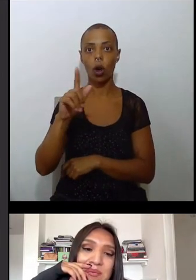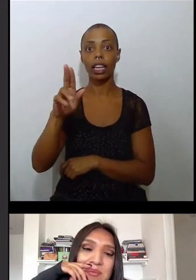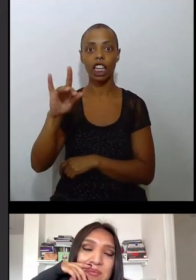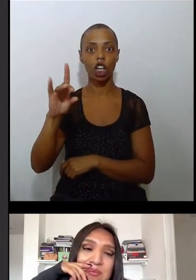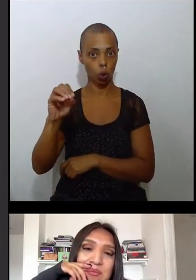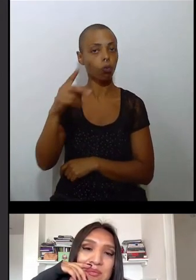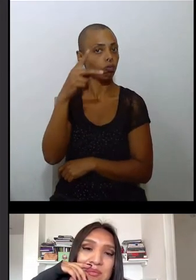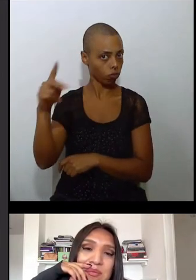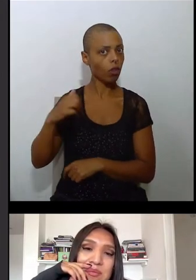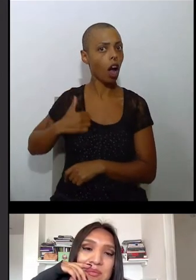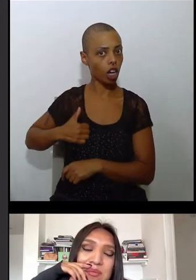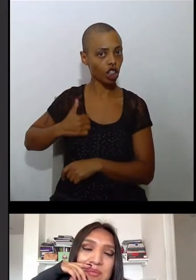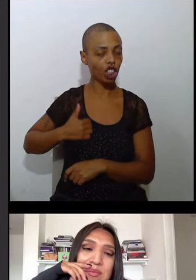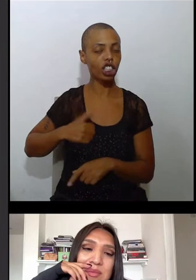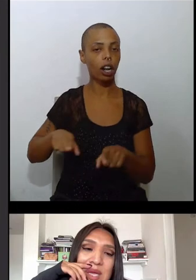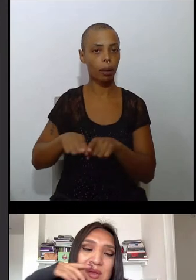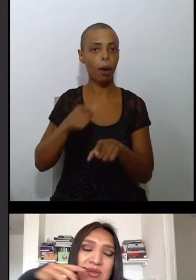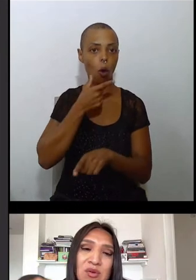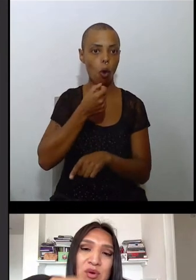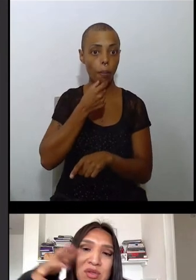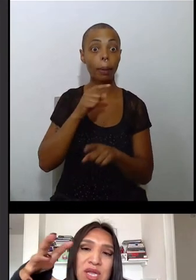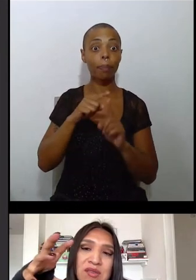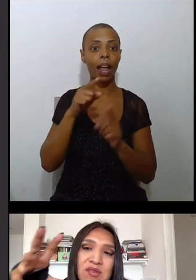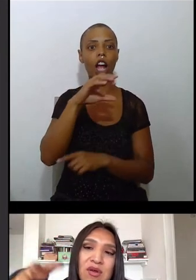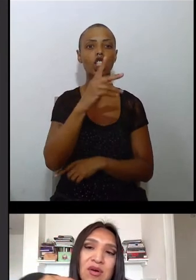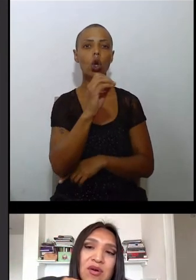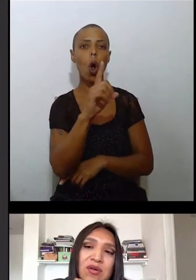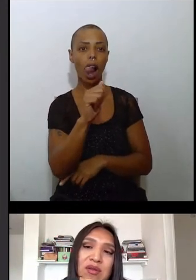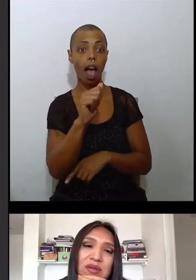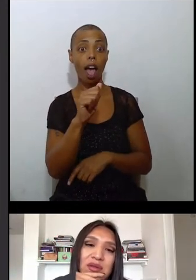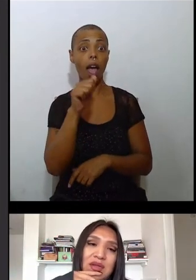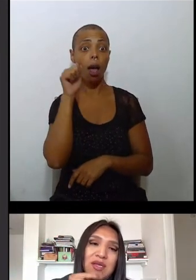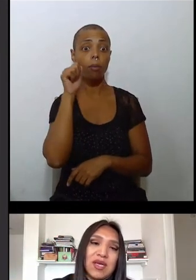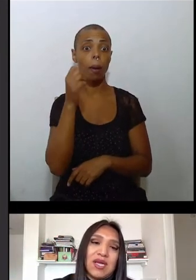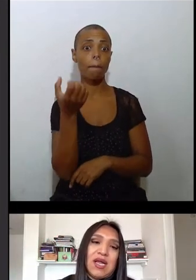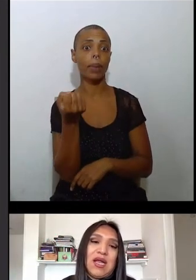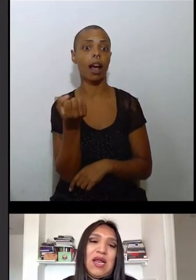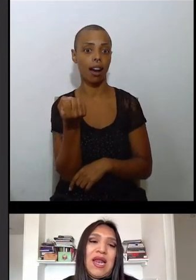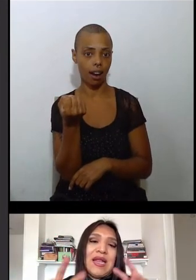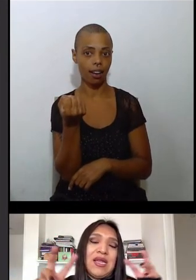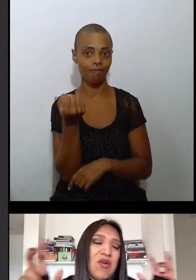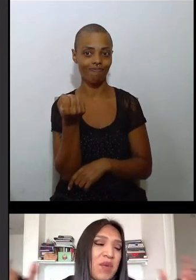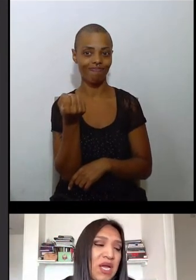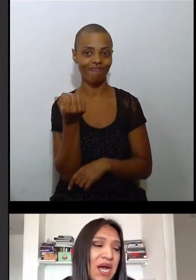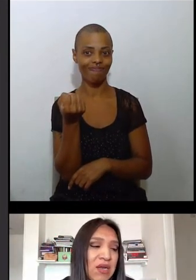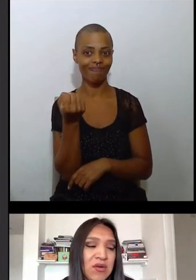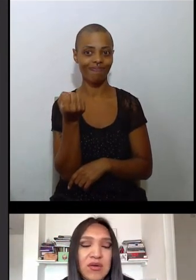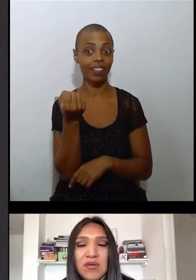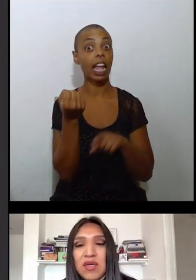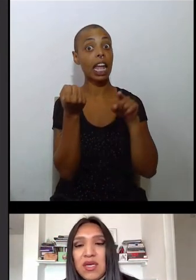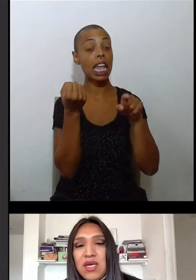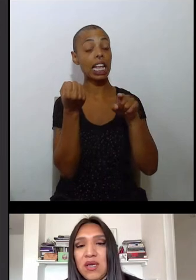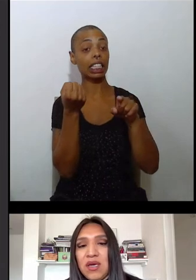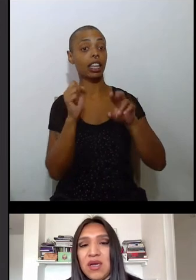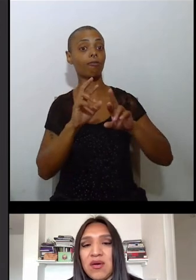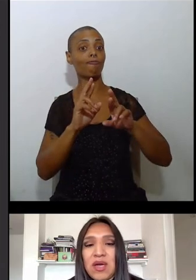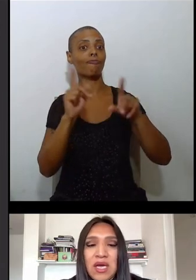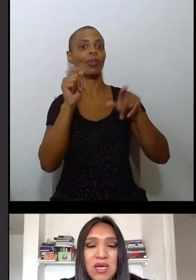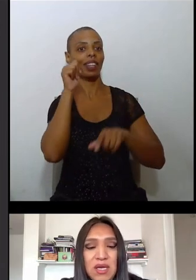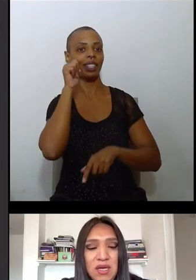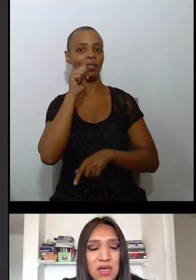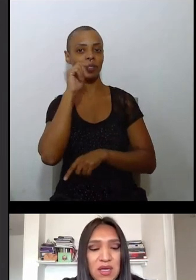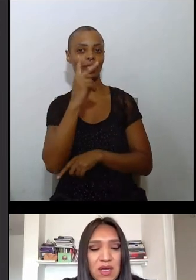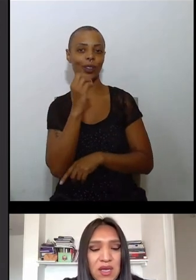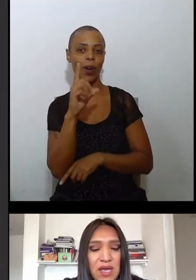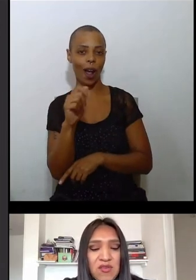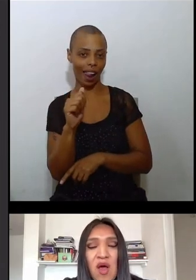called Alfredo Guido and this is a white Chola that is why